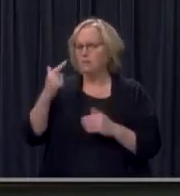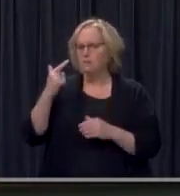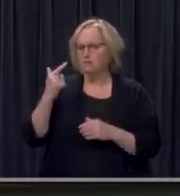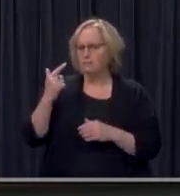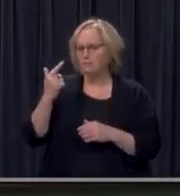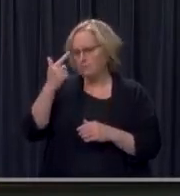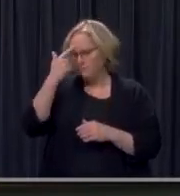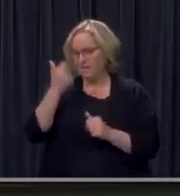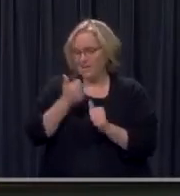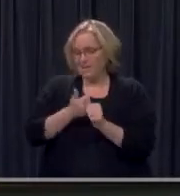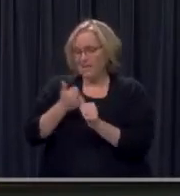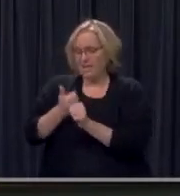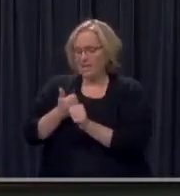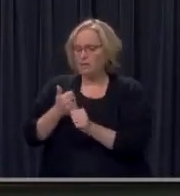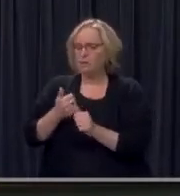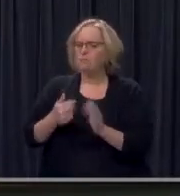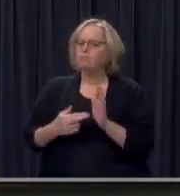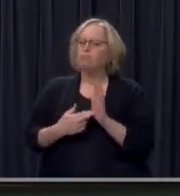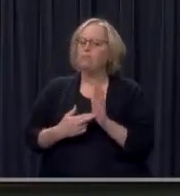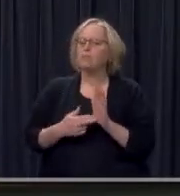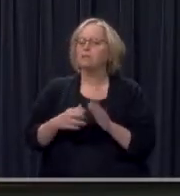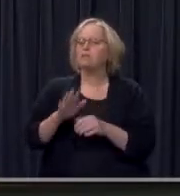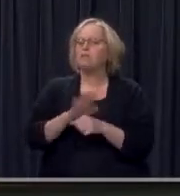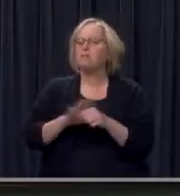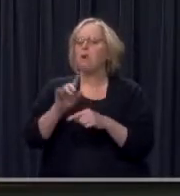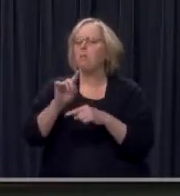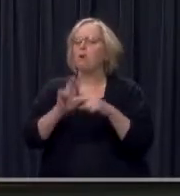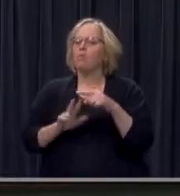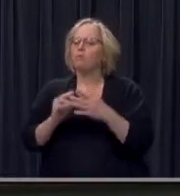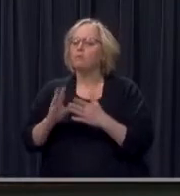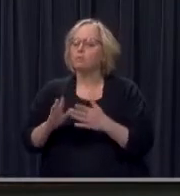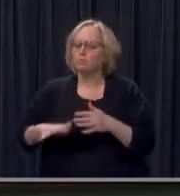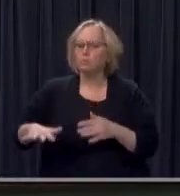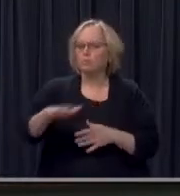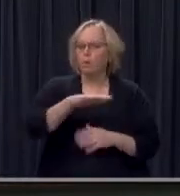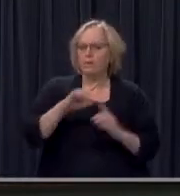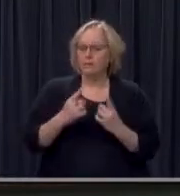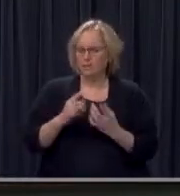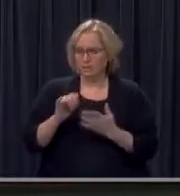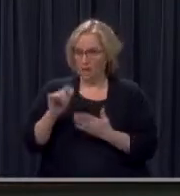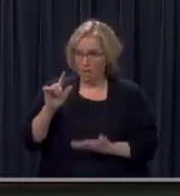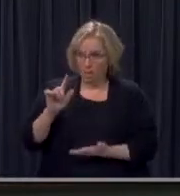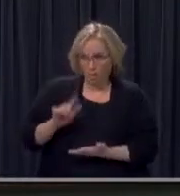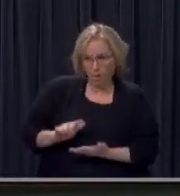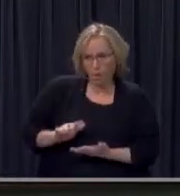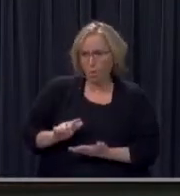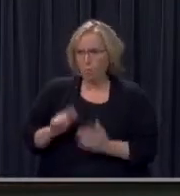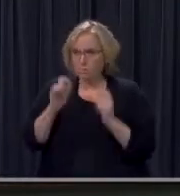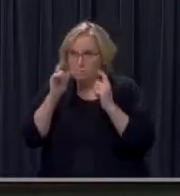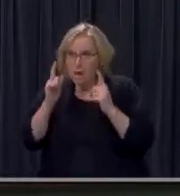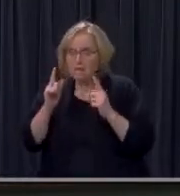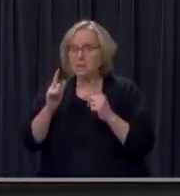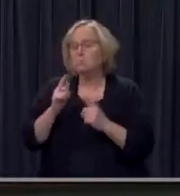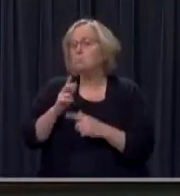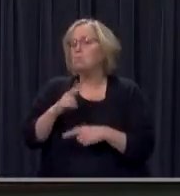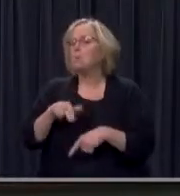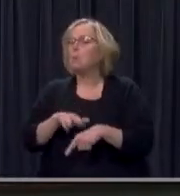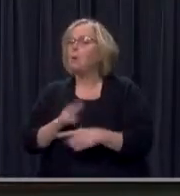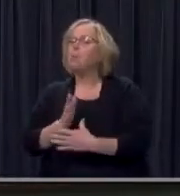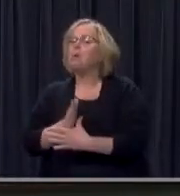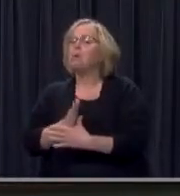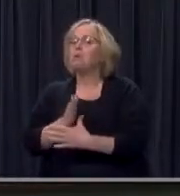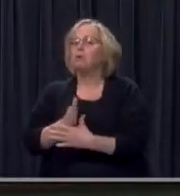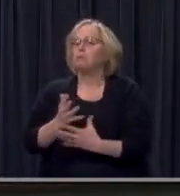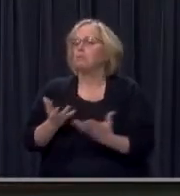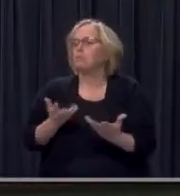those represents about a third of the students in the district. So is that low? Is that surprising? Is that